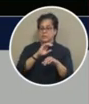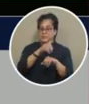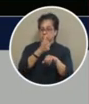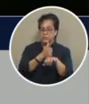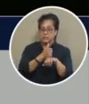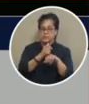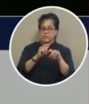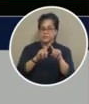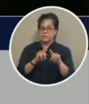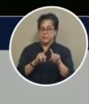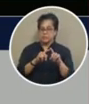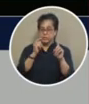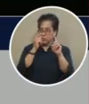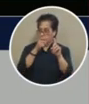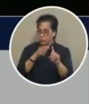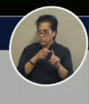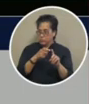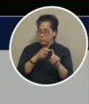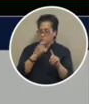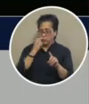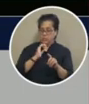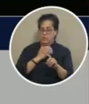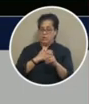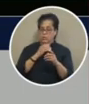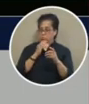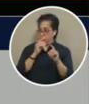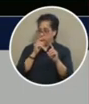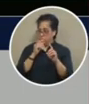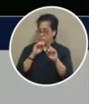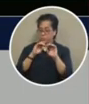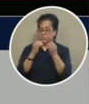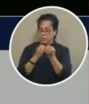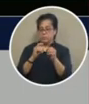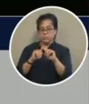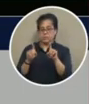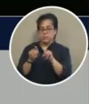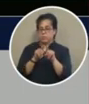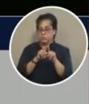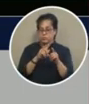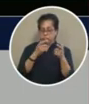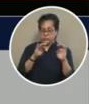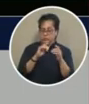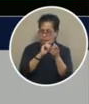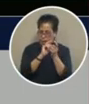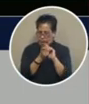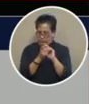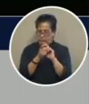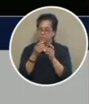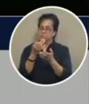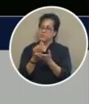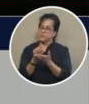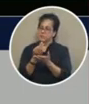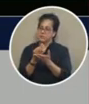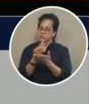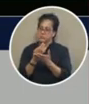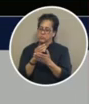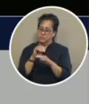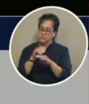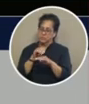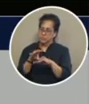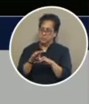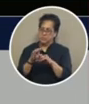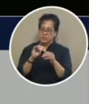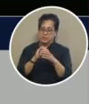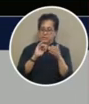the different goals that we have for our organization and the community. It's also helped shape a lot of the financial impacts that